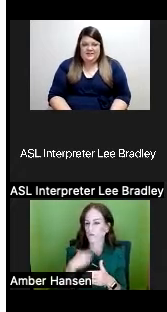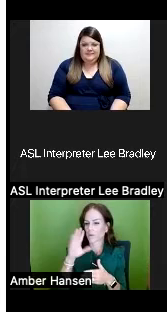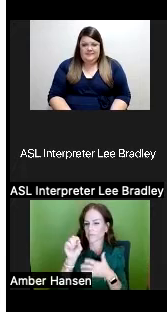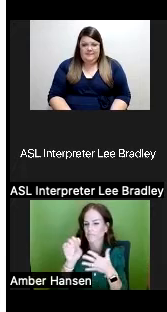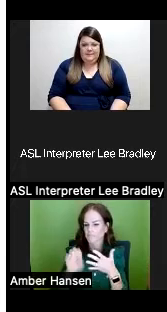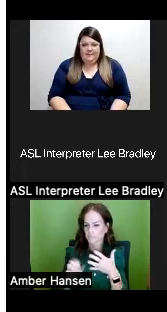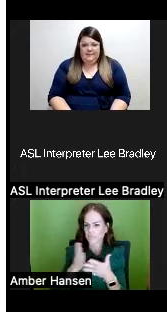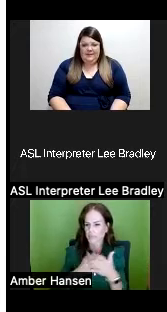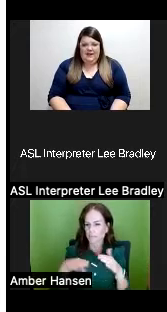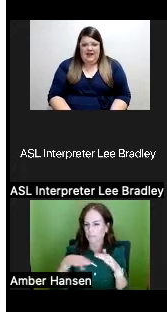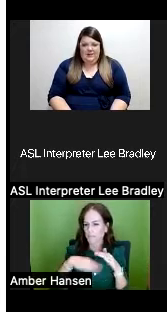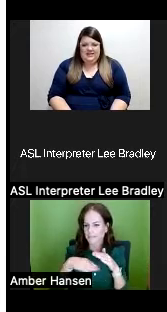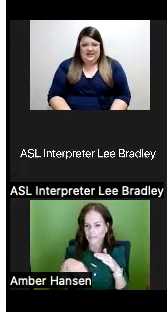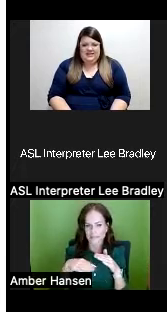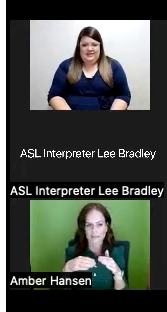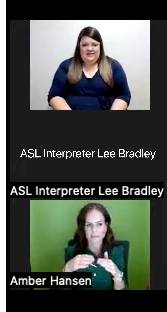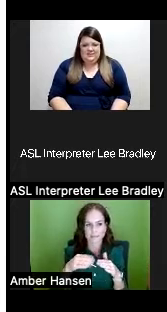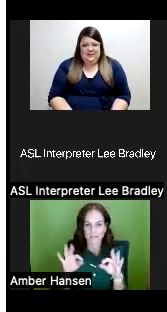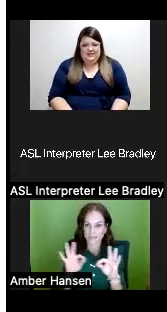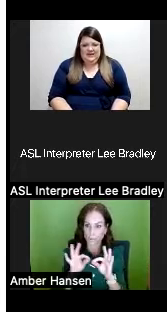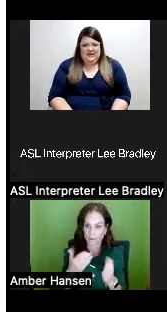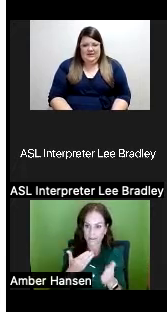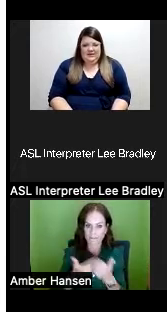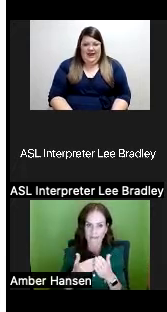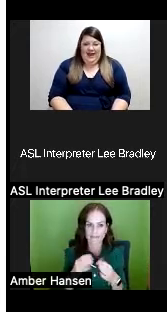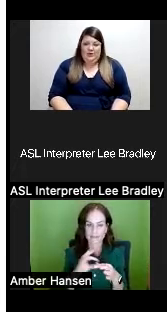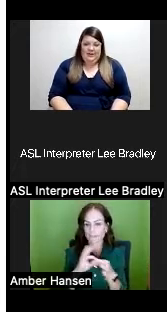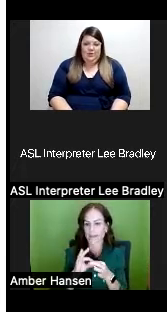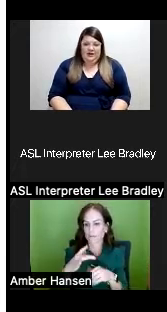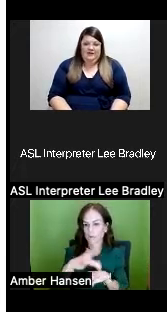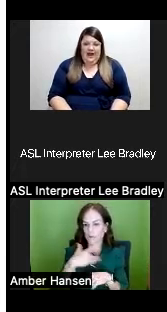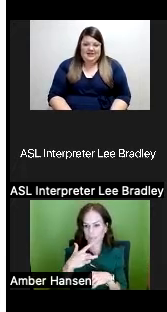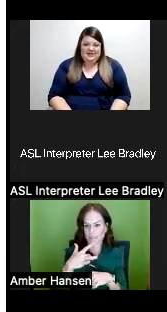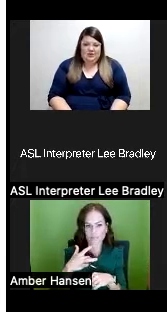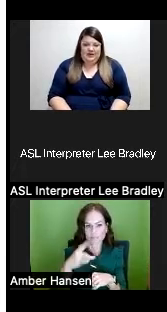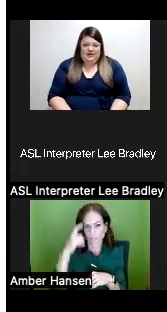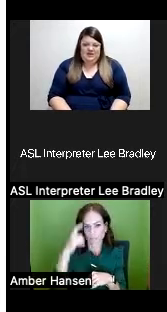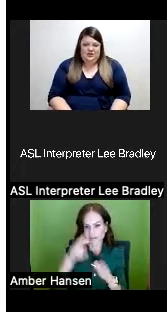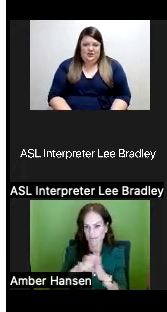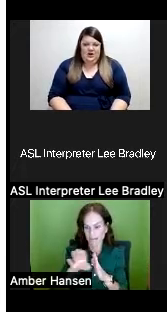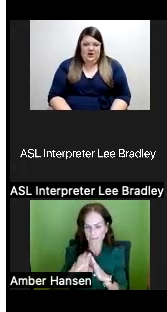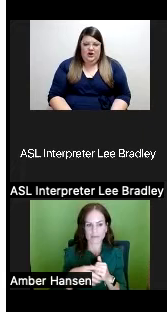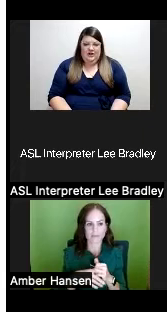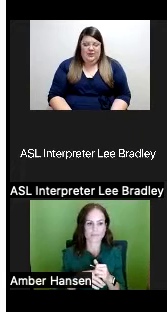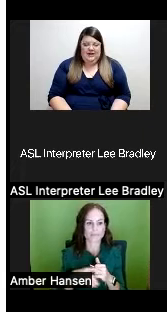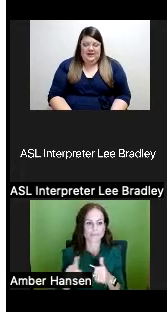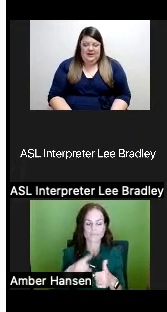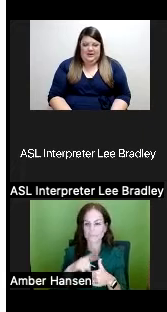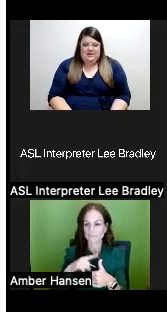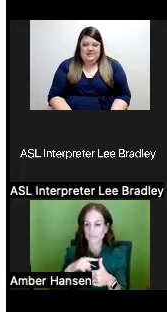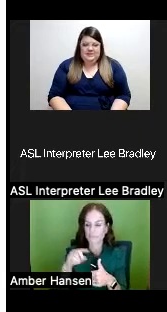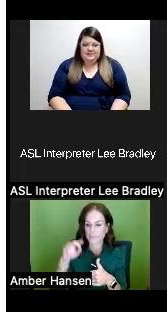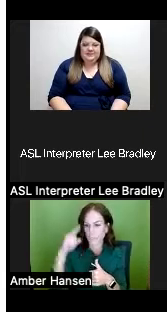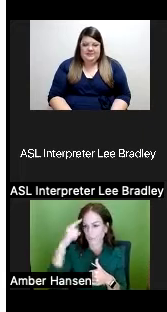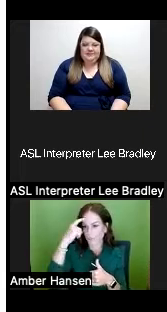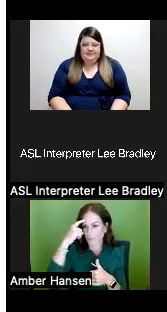years. I'm going to explain some of these basic and really important facts related to early brain